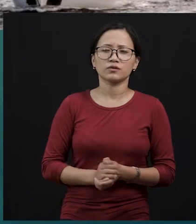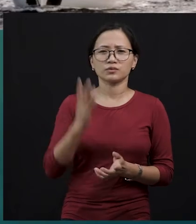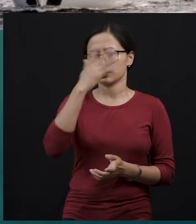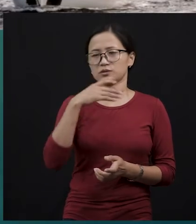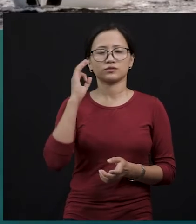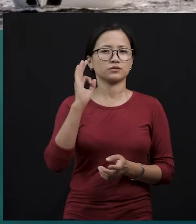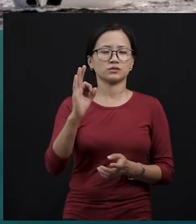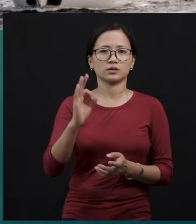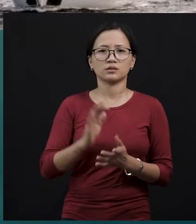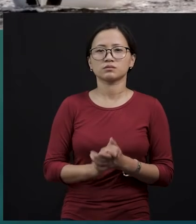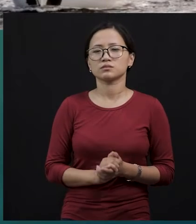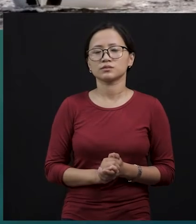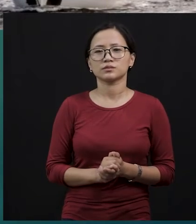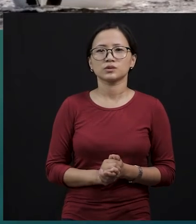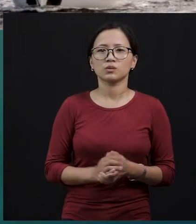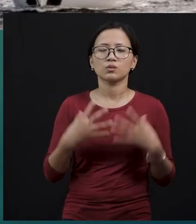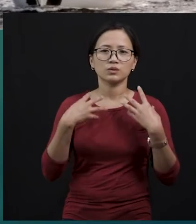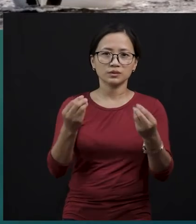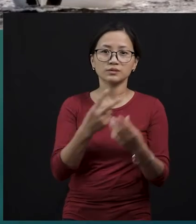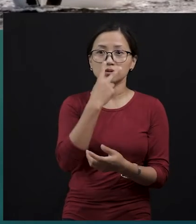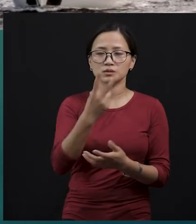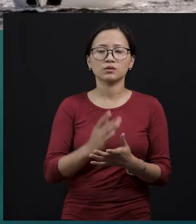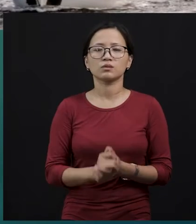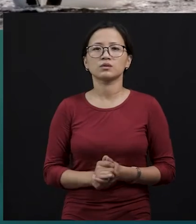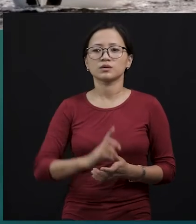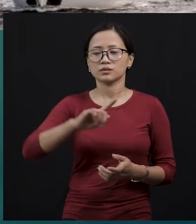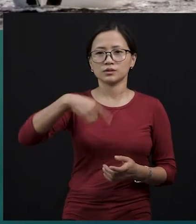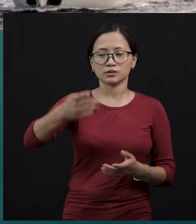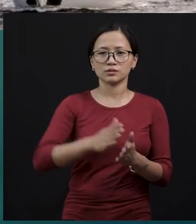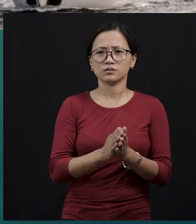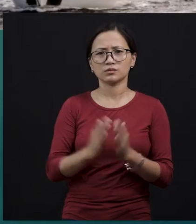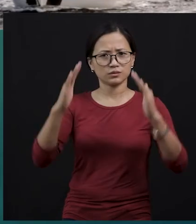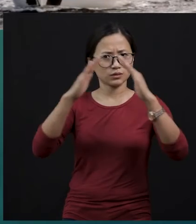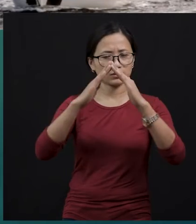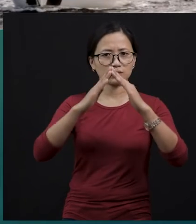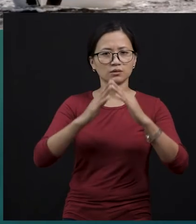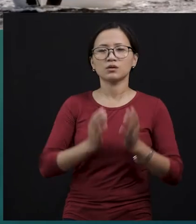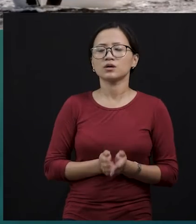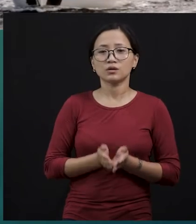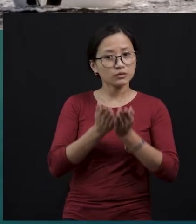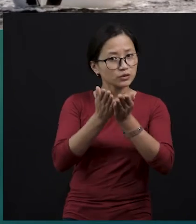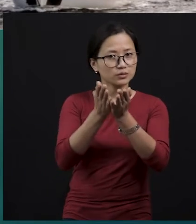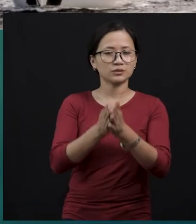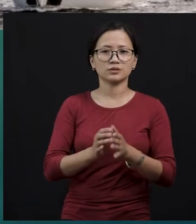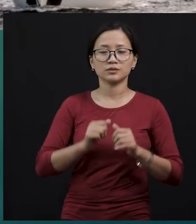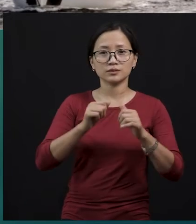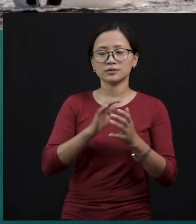I'm pretty sure that you all would want to see a boat sailing next to your house or a ship sailing next to your